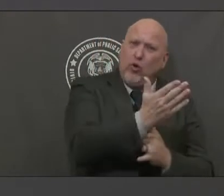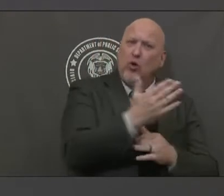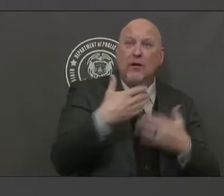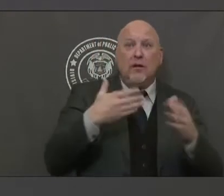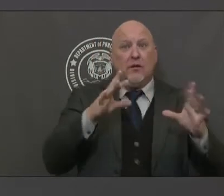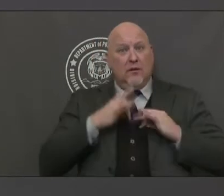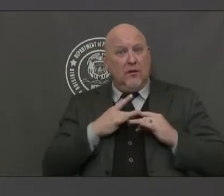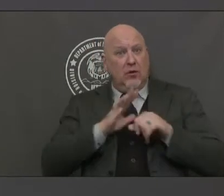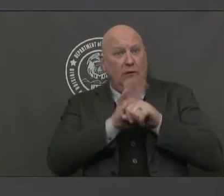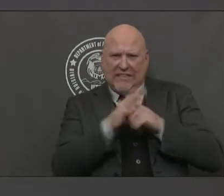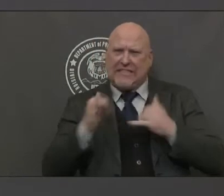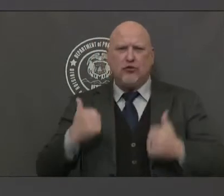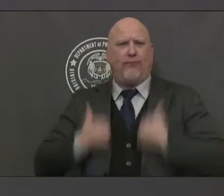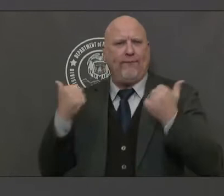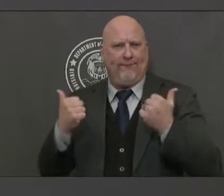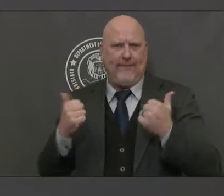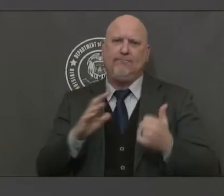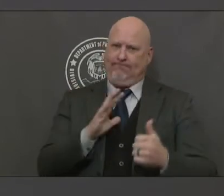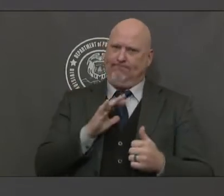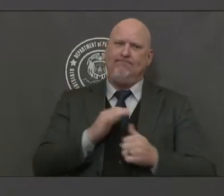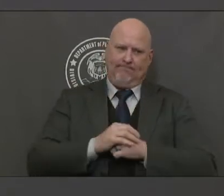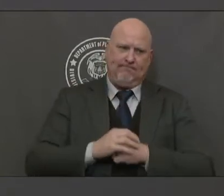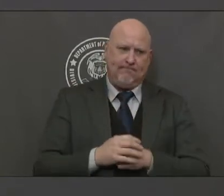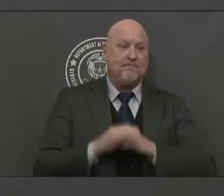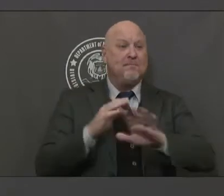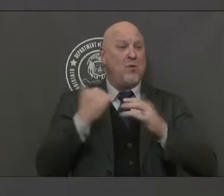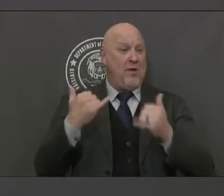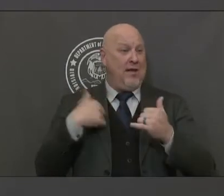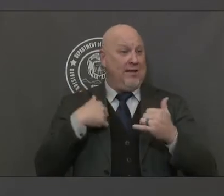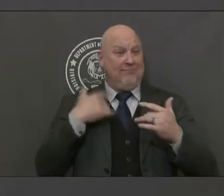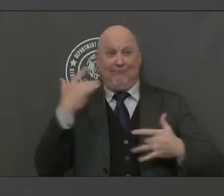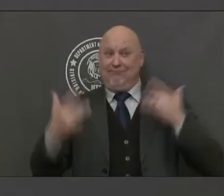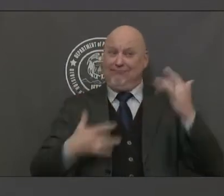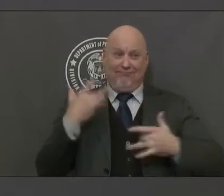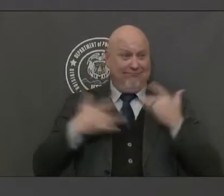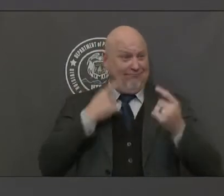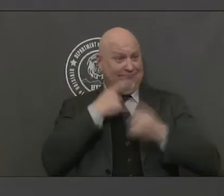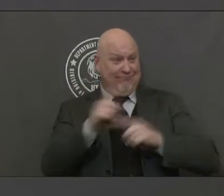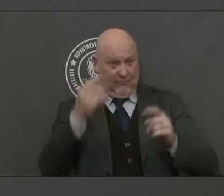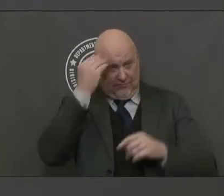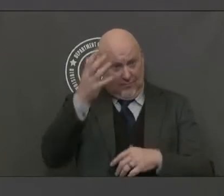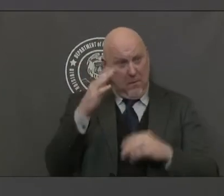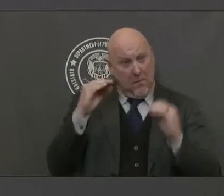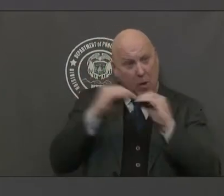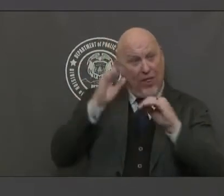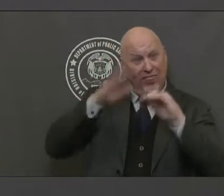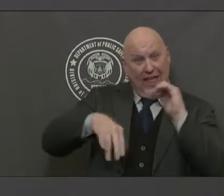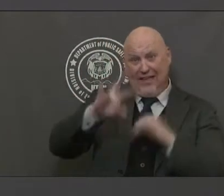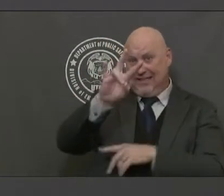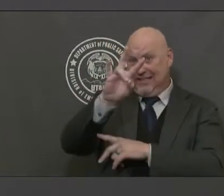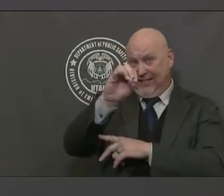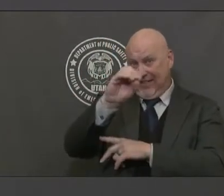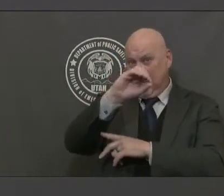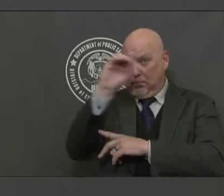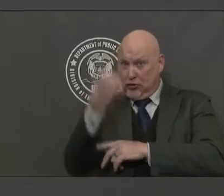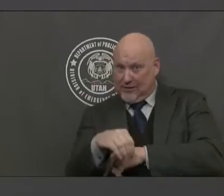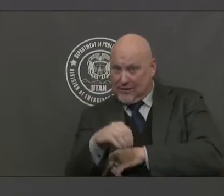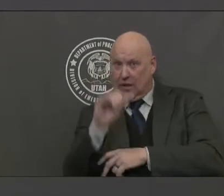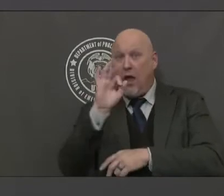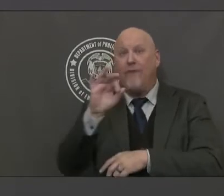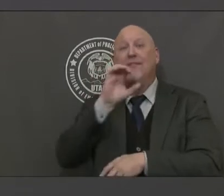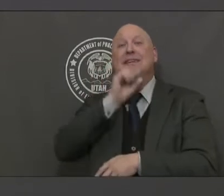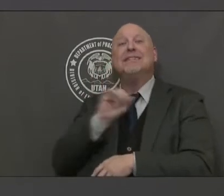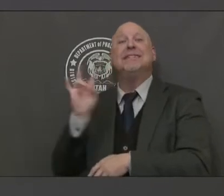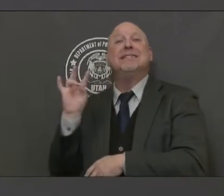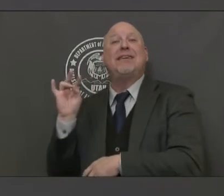Utah adults over the age of 70 have received at least 1 dose of the vaccine. That's a